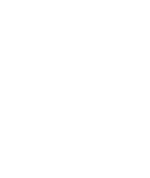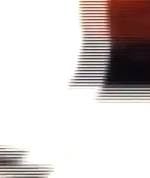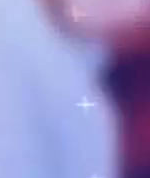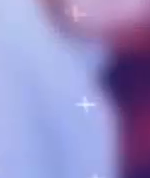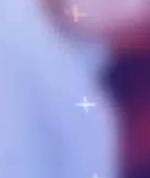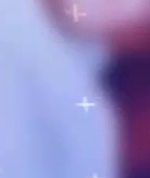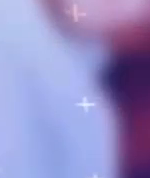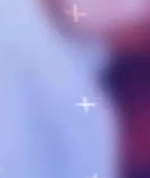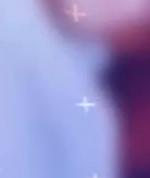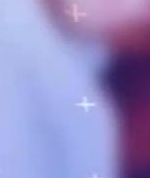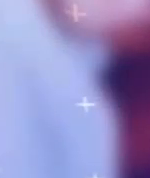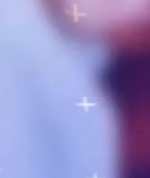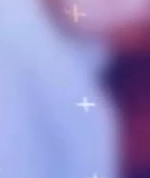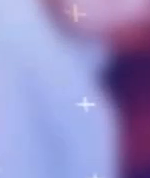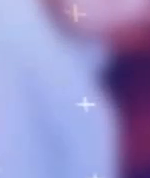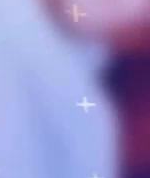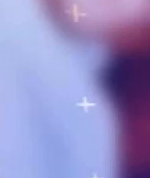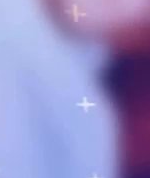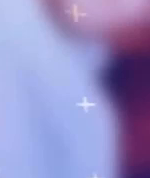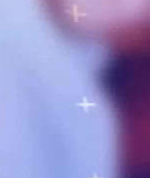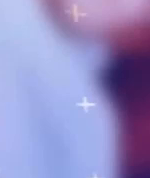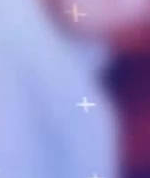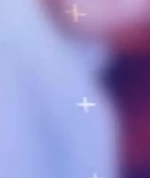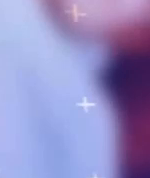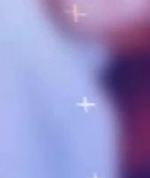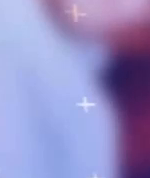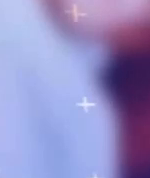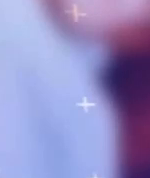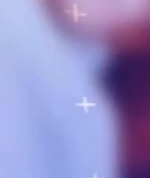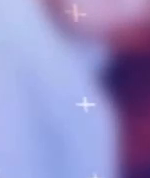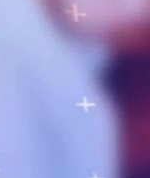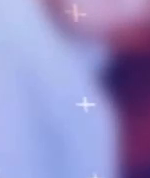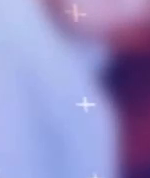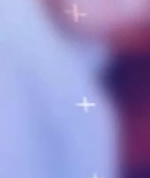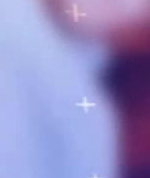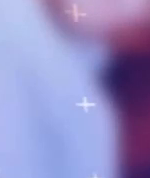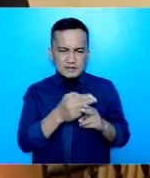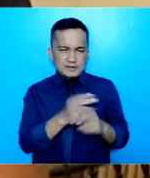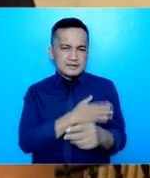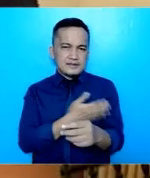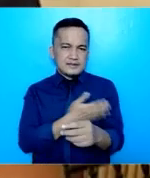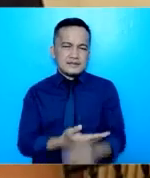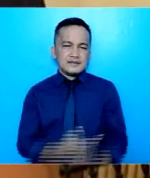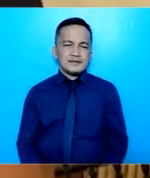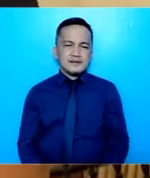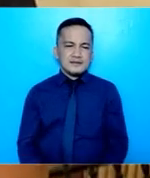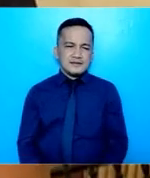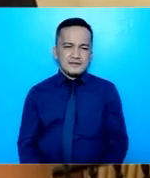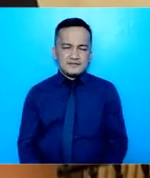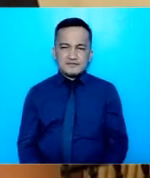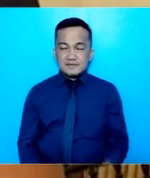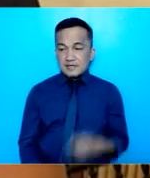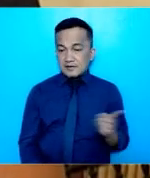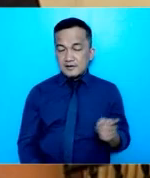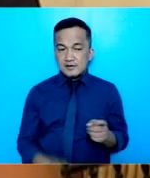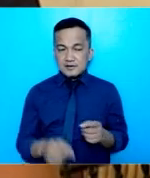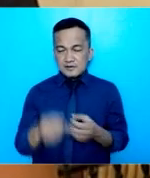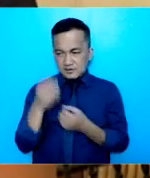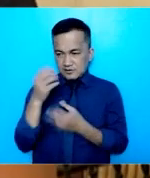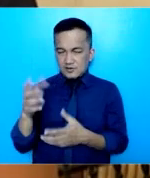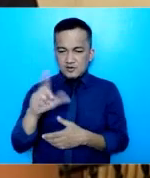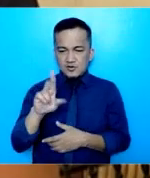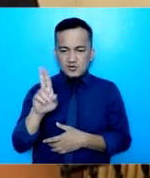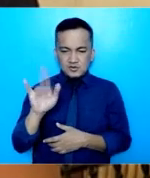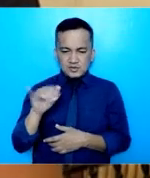na hahayaan nilang gumawa ng sariling pangalan ang kanilang anak. That's what I told Lucy nung pinanganak